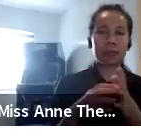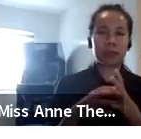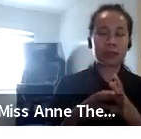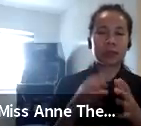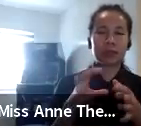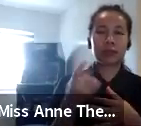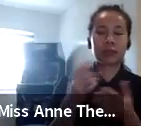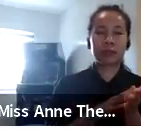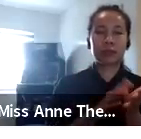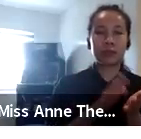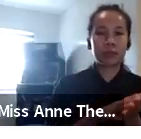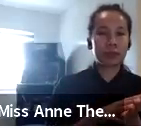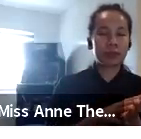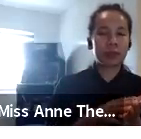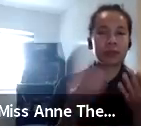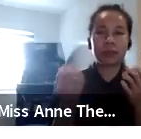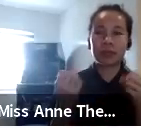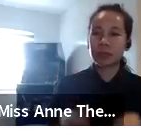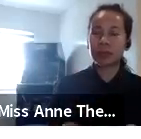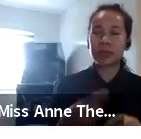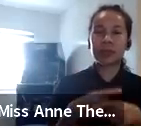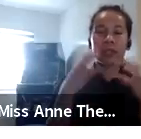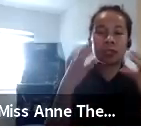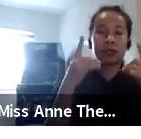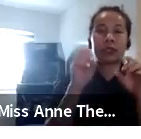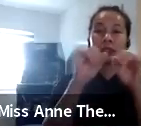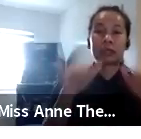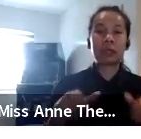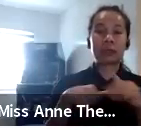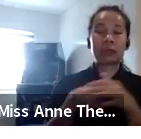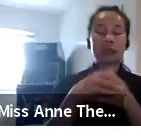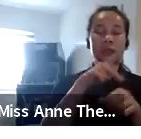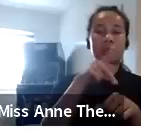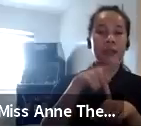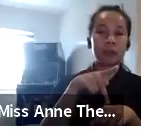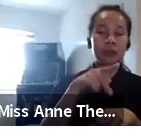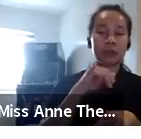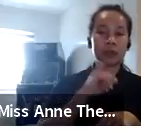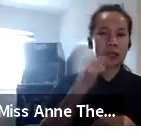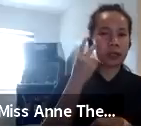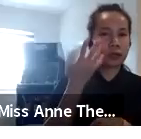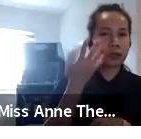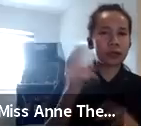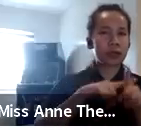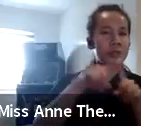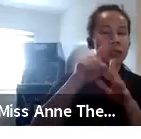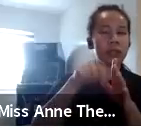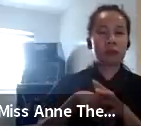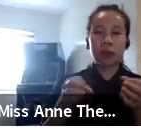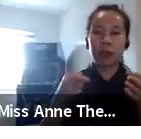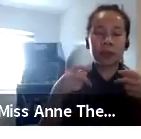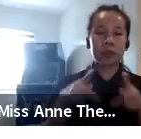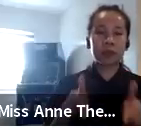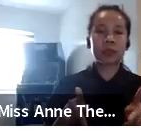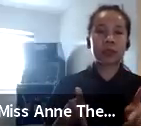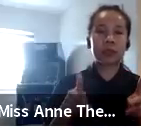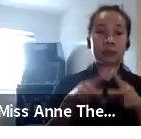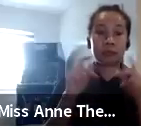school, of the education system in the Philippines. I saw the different opportunities